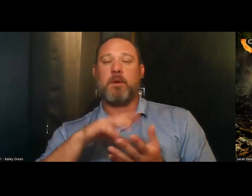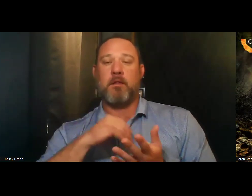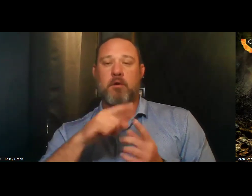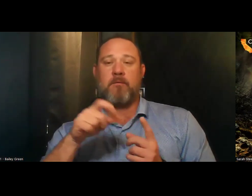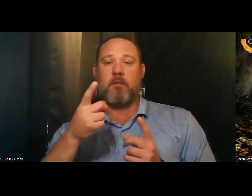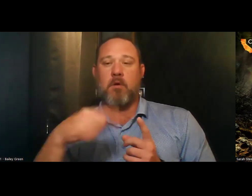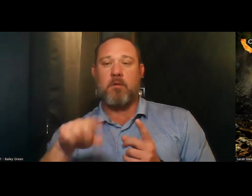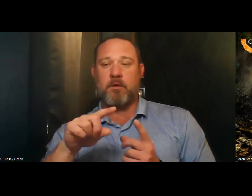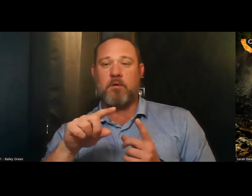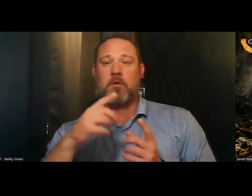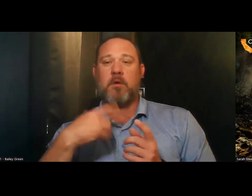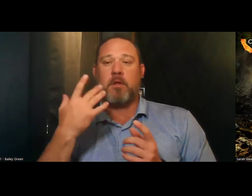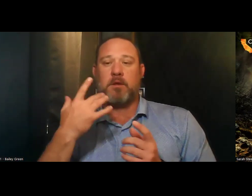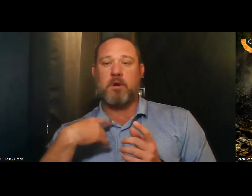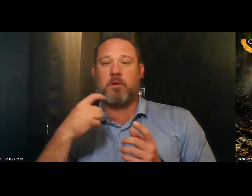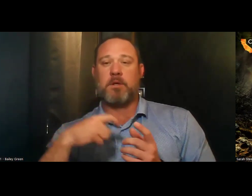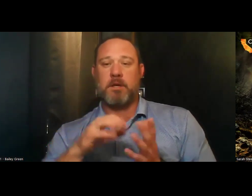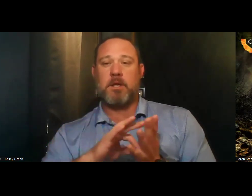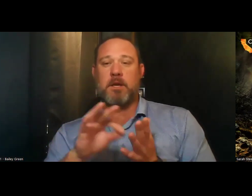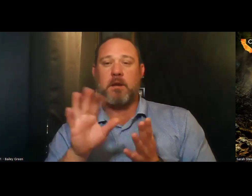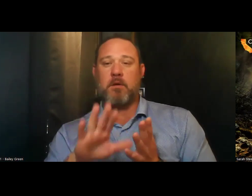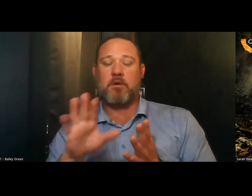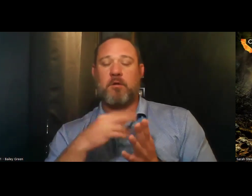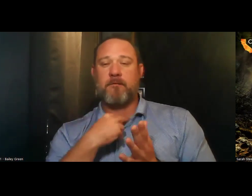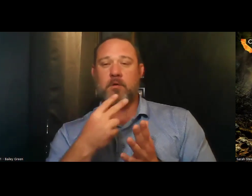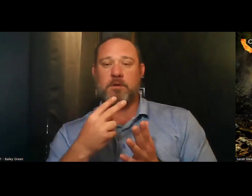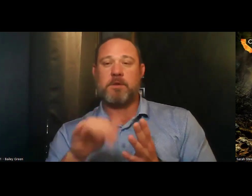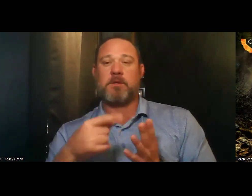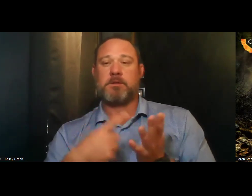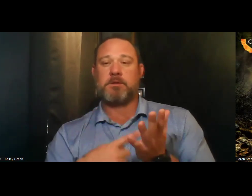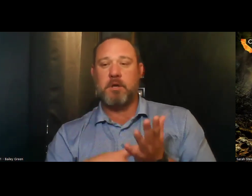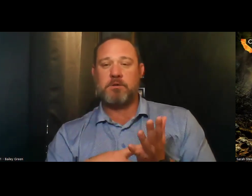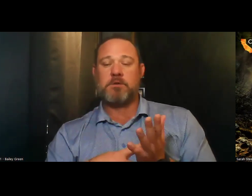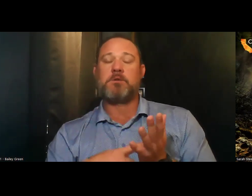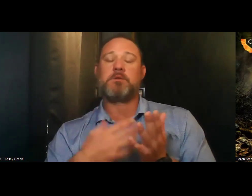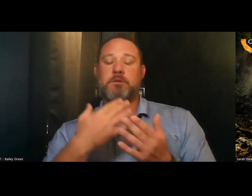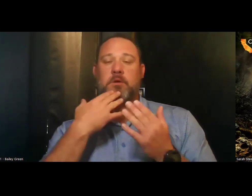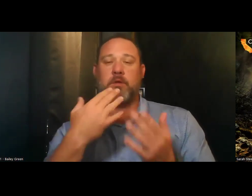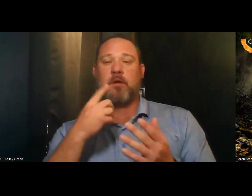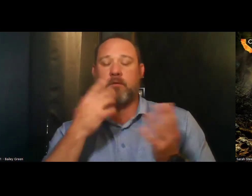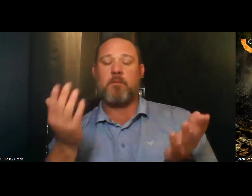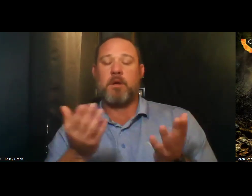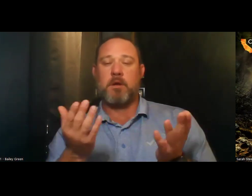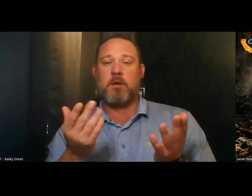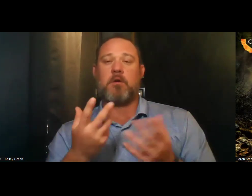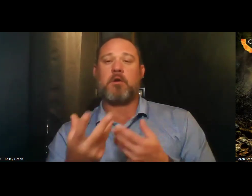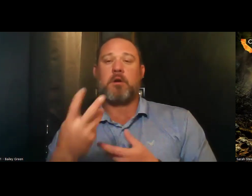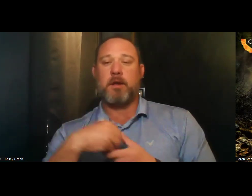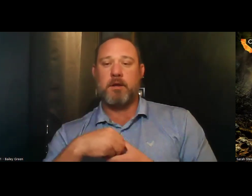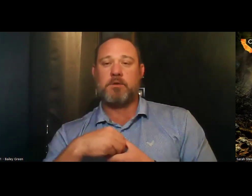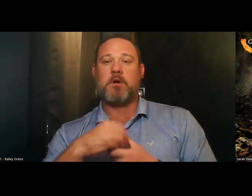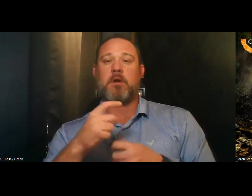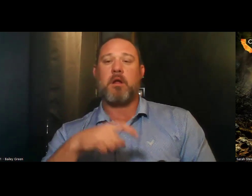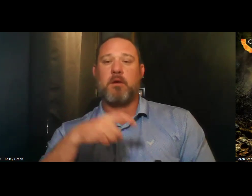you, and that's why we need and count on your voice in these discussions. So thank you for being here, for engaging, and for taking